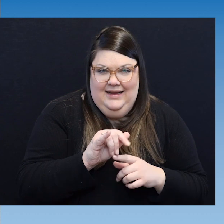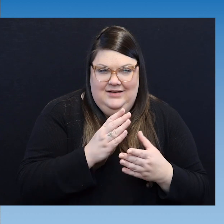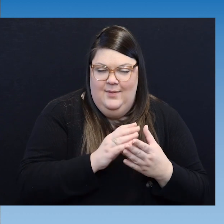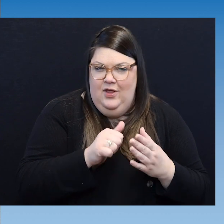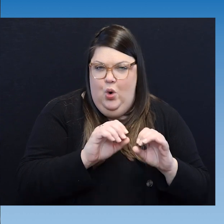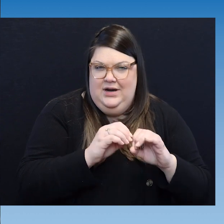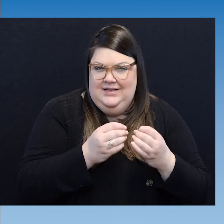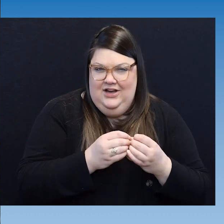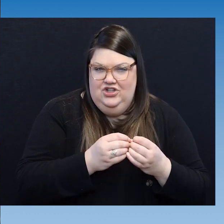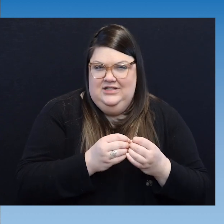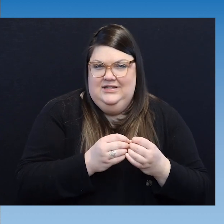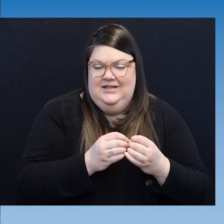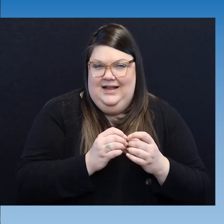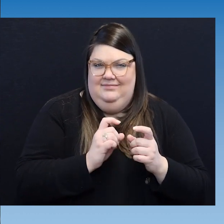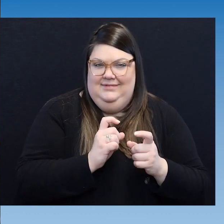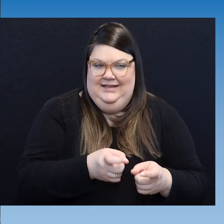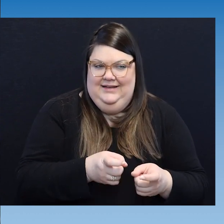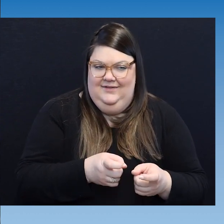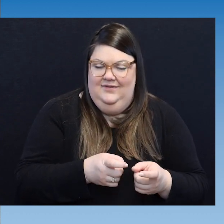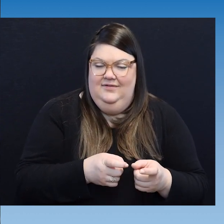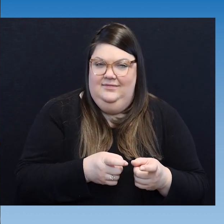other organizations that are